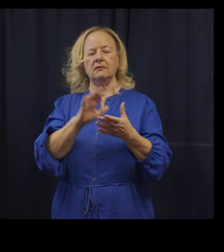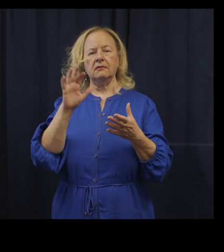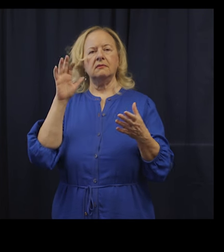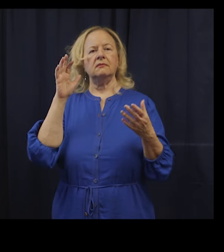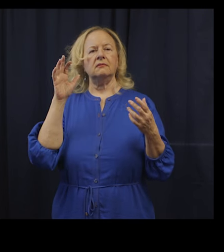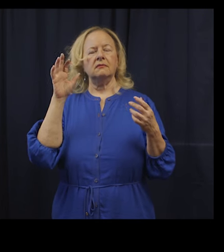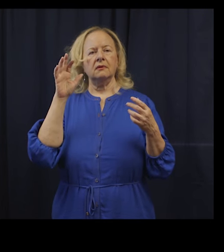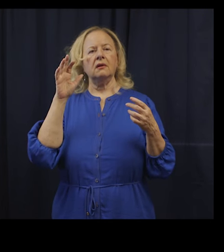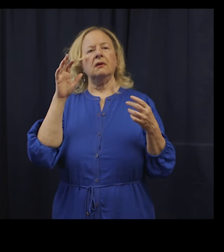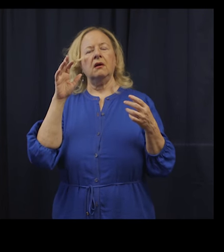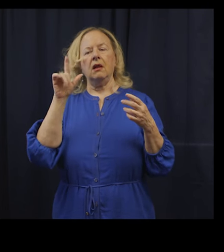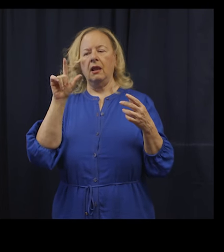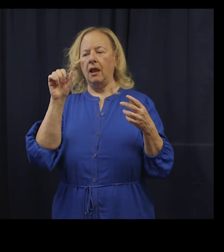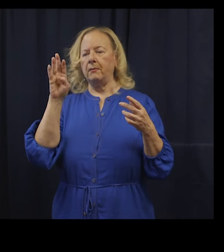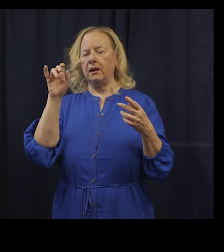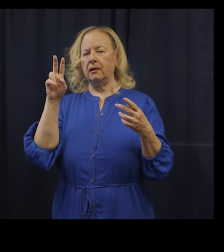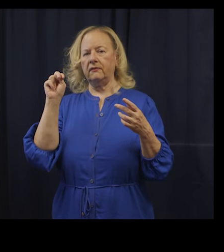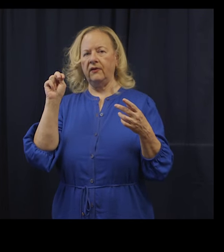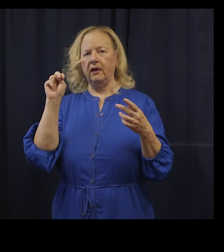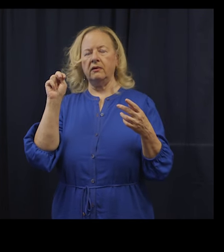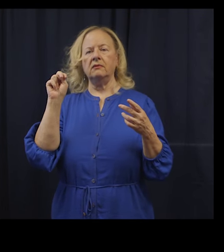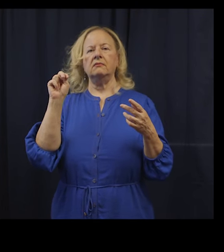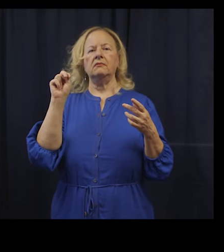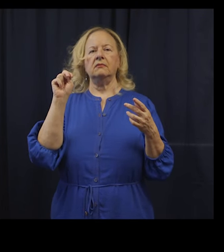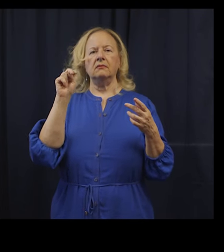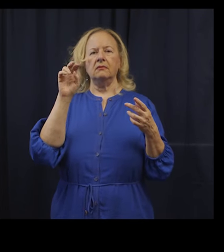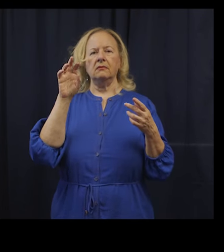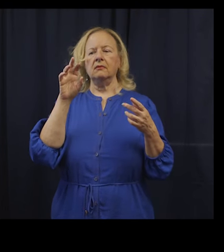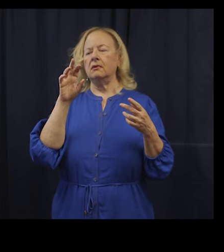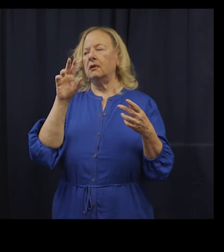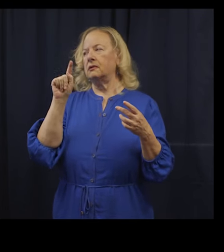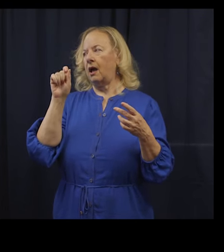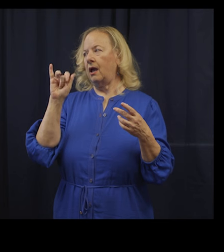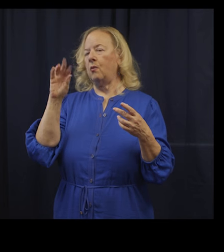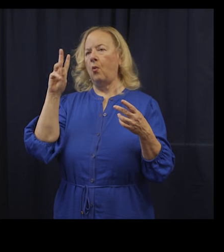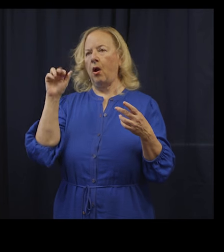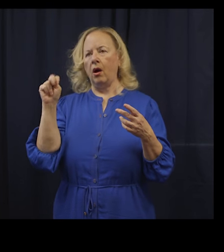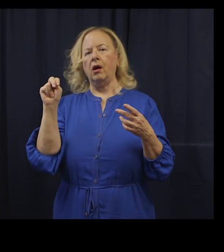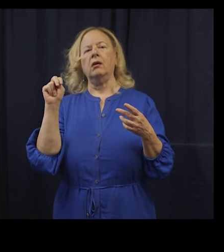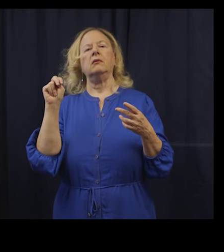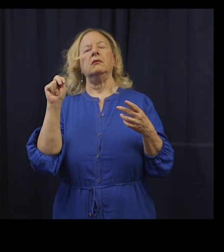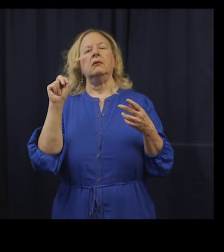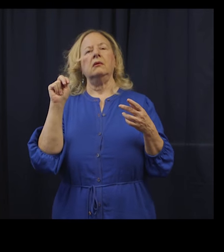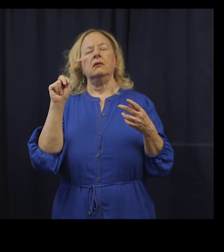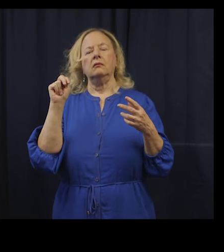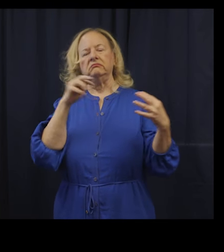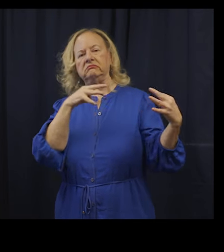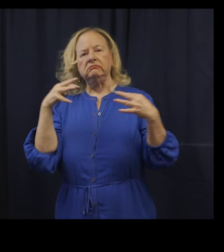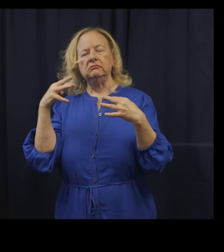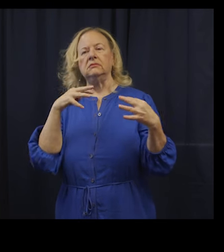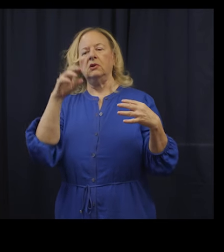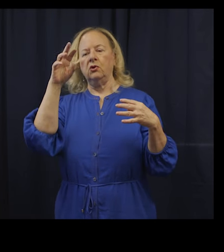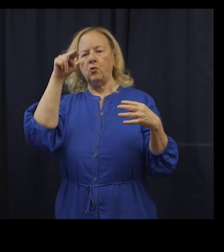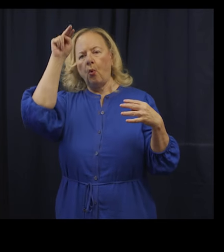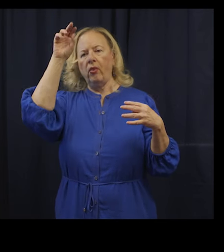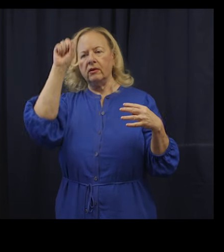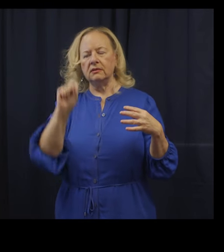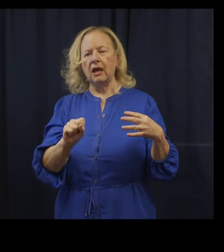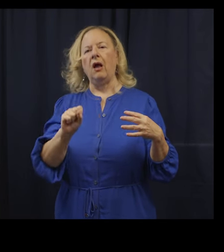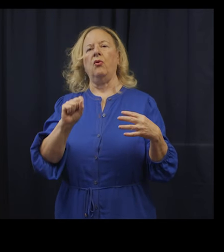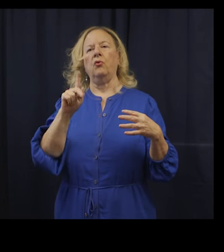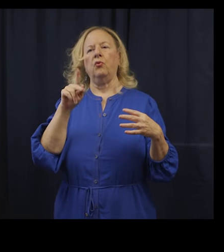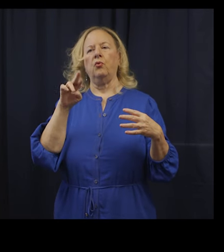time, how Lebanon and Israel are about to go at it, how China and Taiwan are about to go at it, how North Korea and South Korea are about to go at